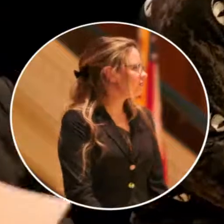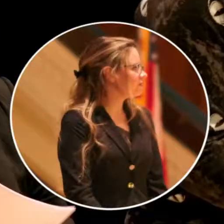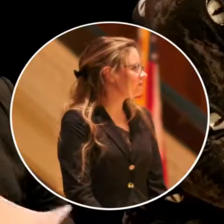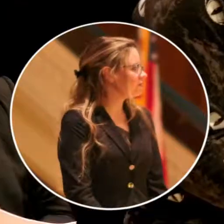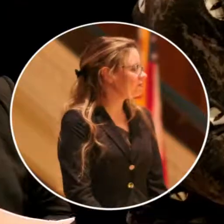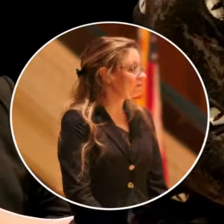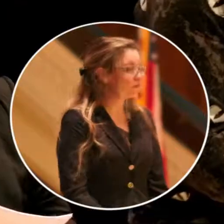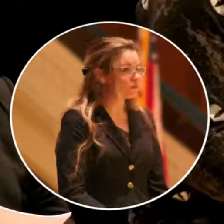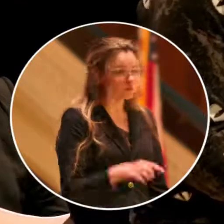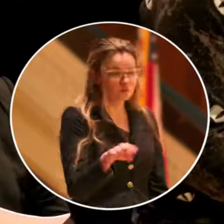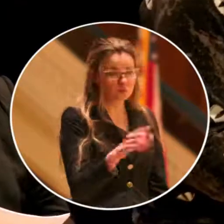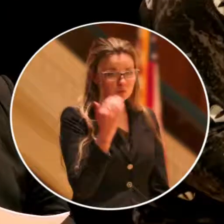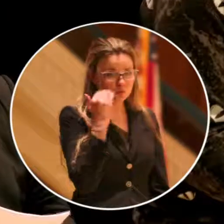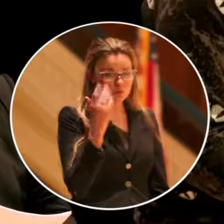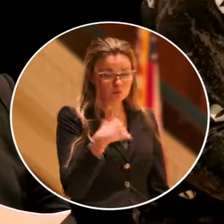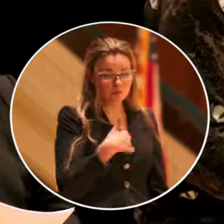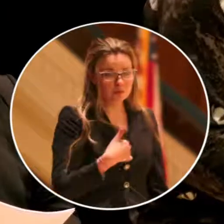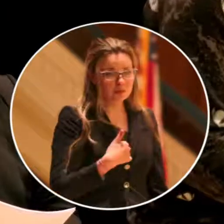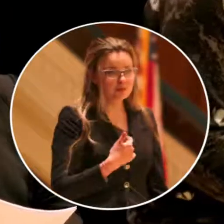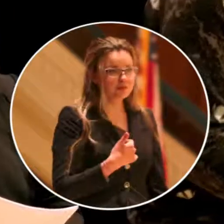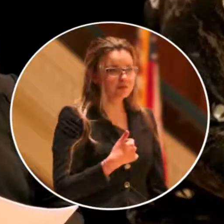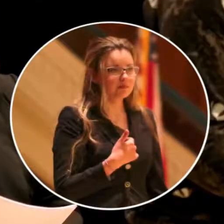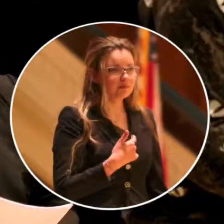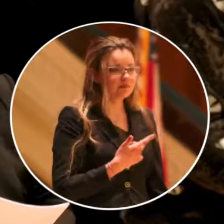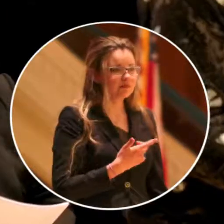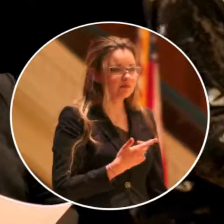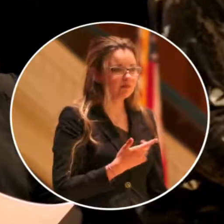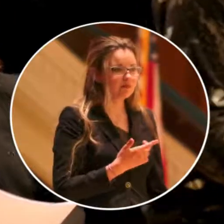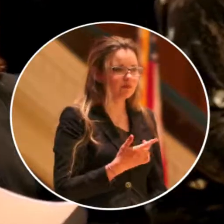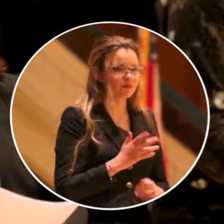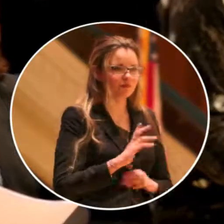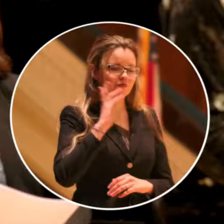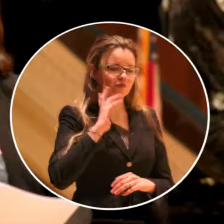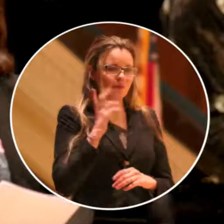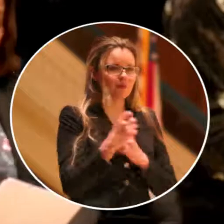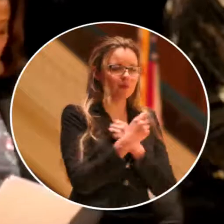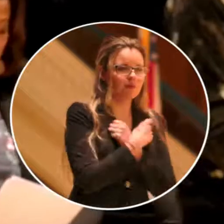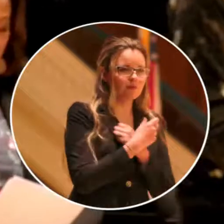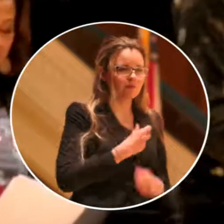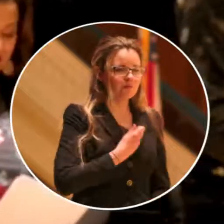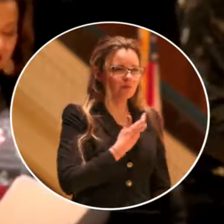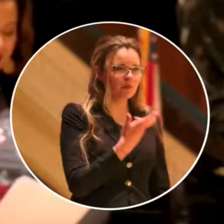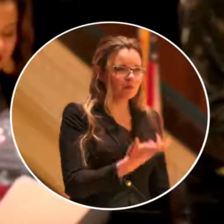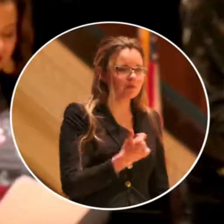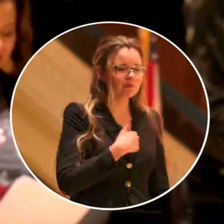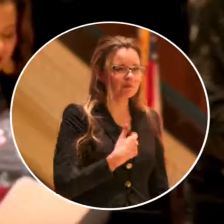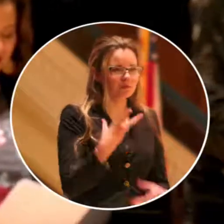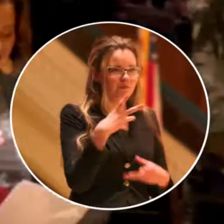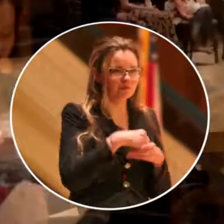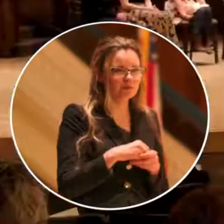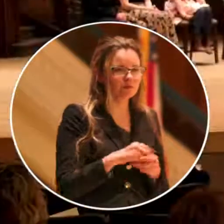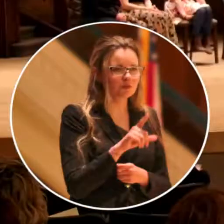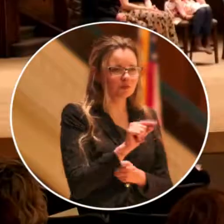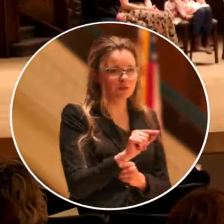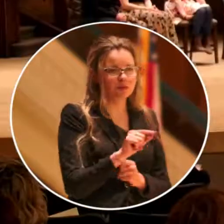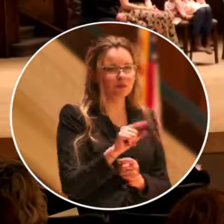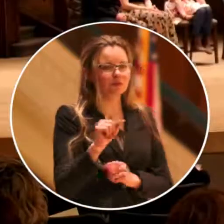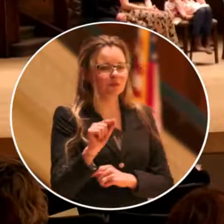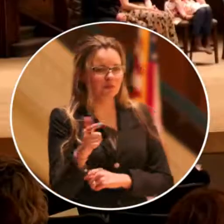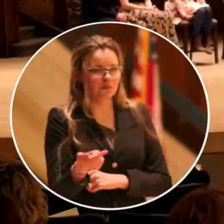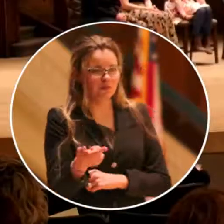For those who don't know, I am Walt Way, AKA the former Love Poet. I was a part of the 2021 cast, and I served as a producer this